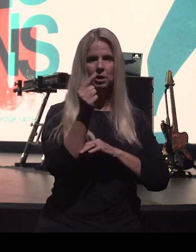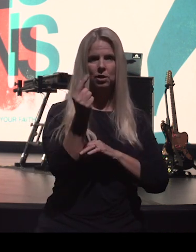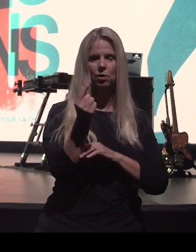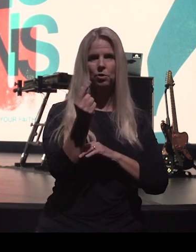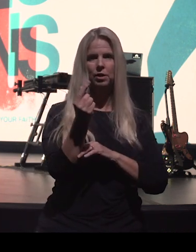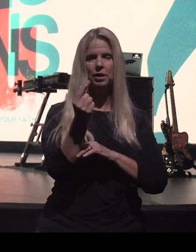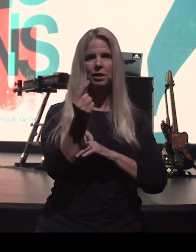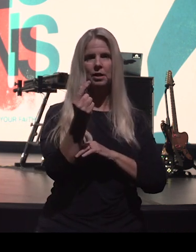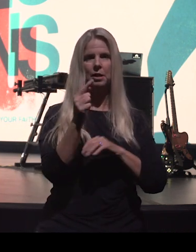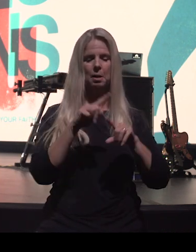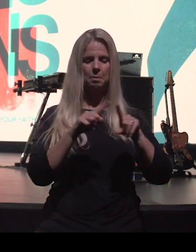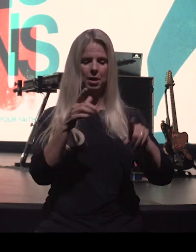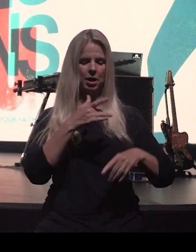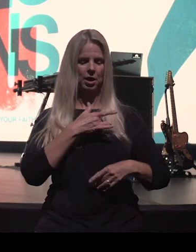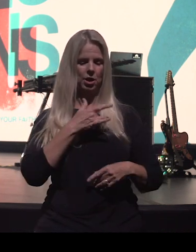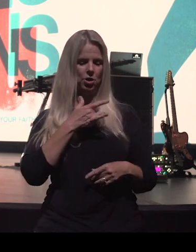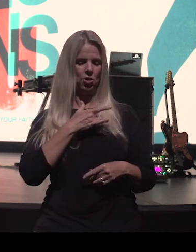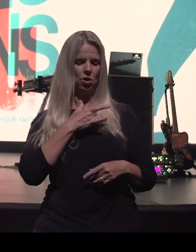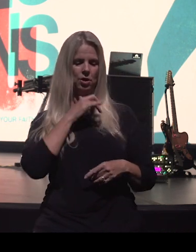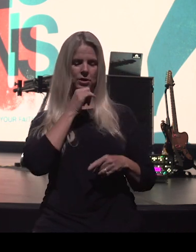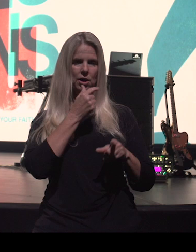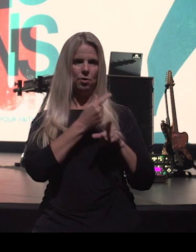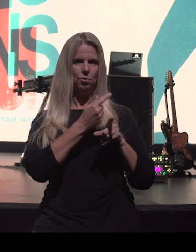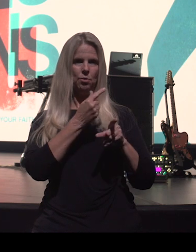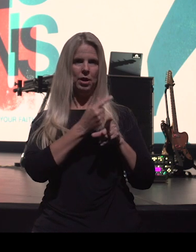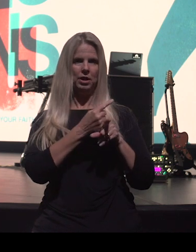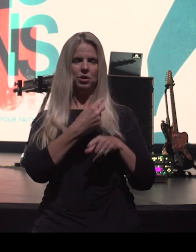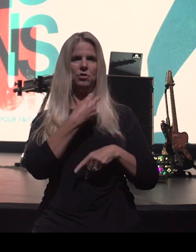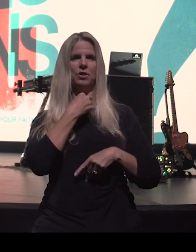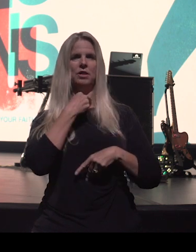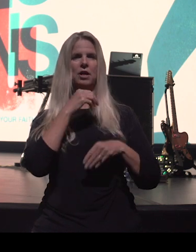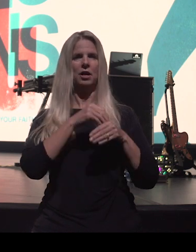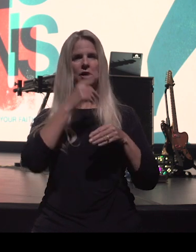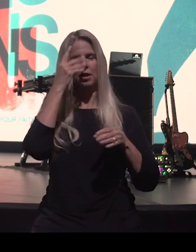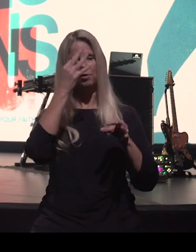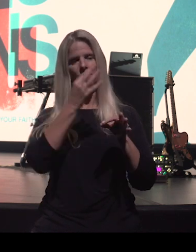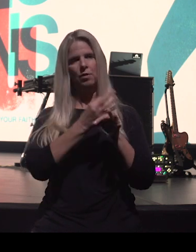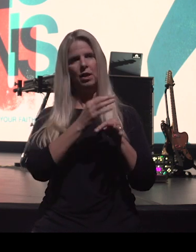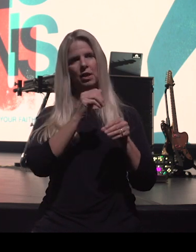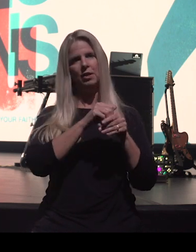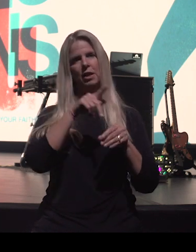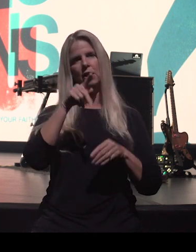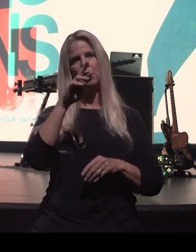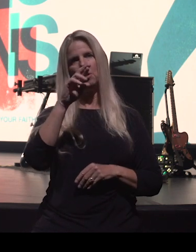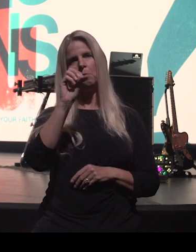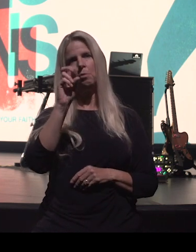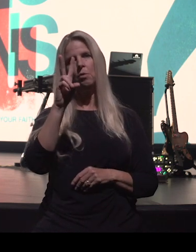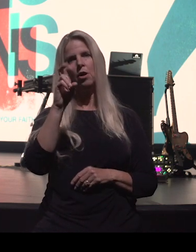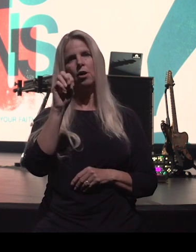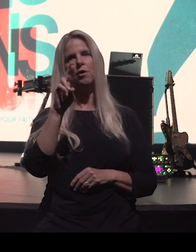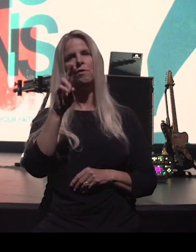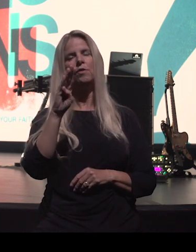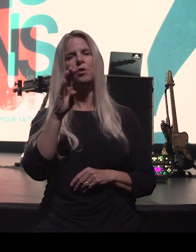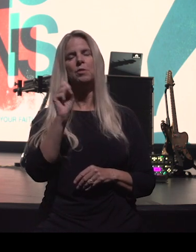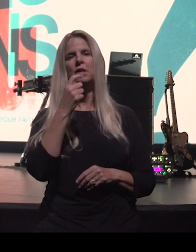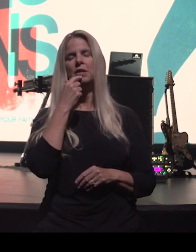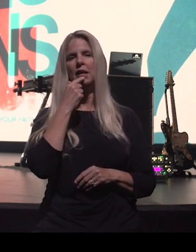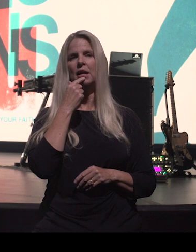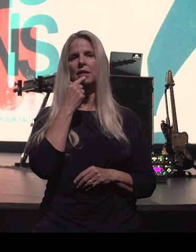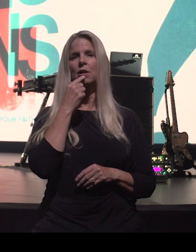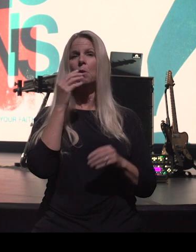but your heart's not quite there. I like what the book of Proverbs says, 4:23. It says,